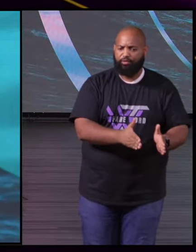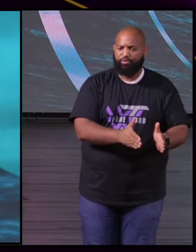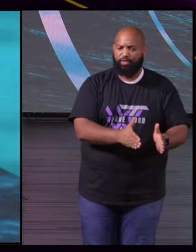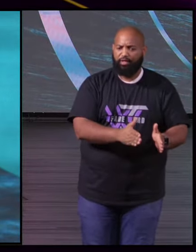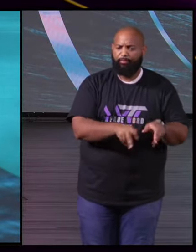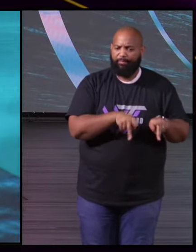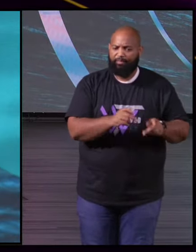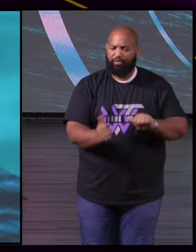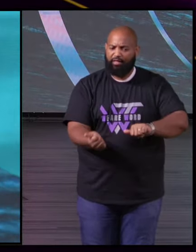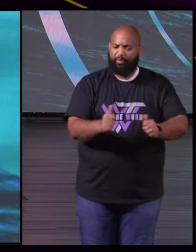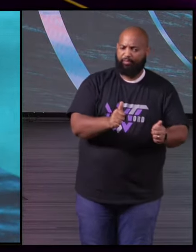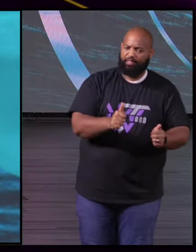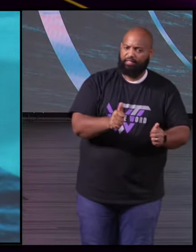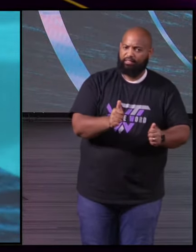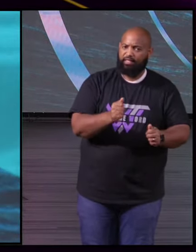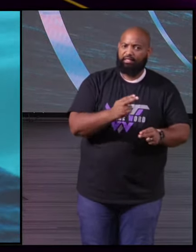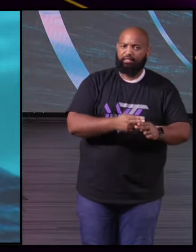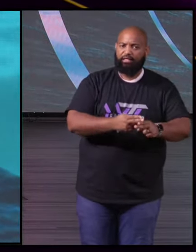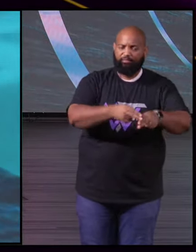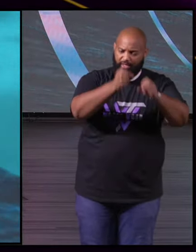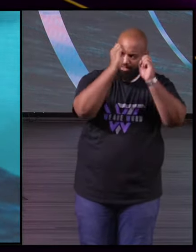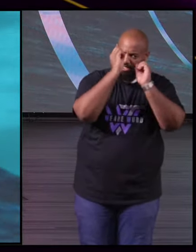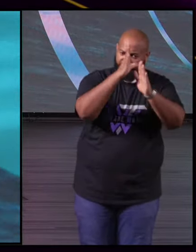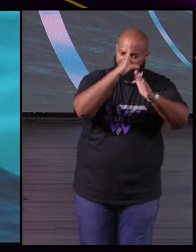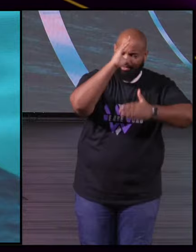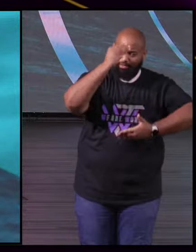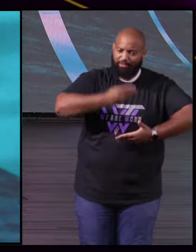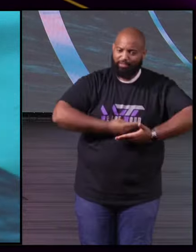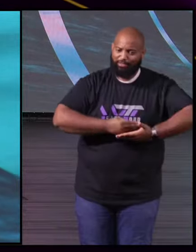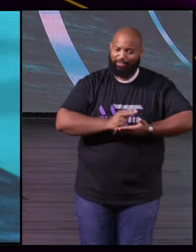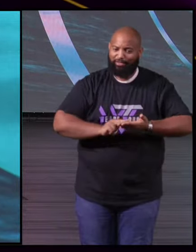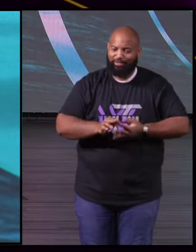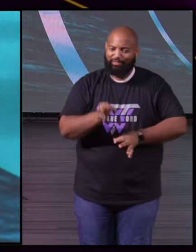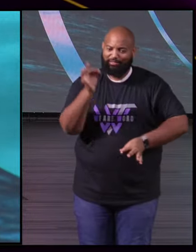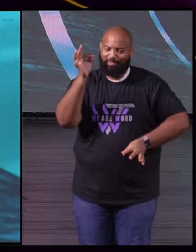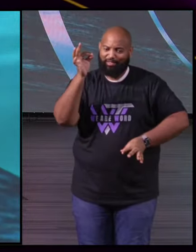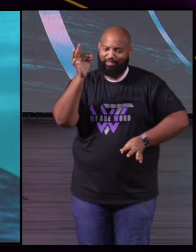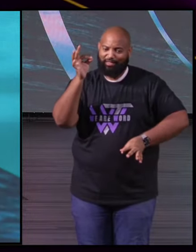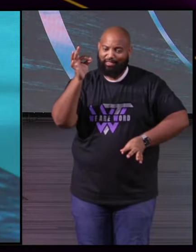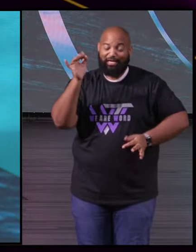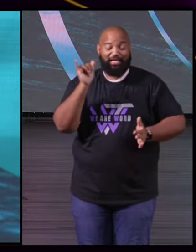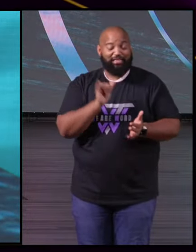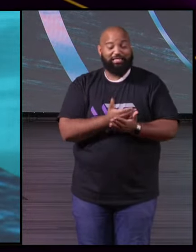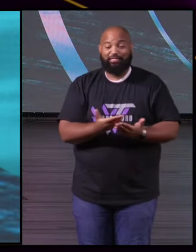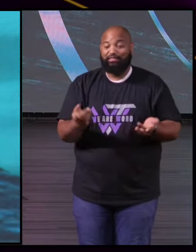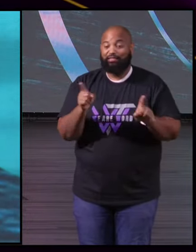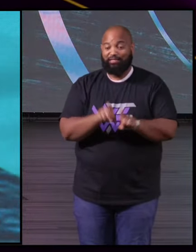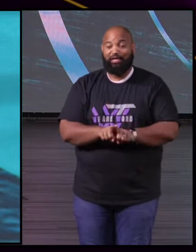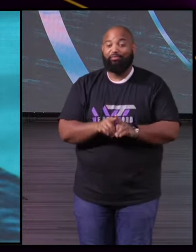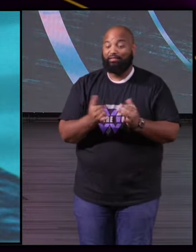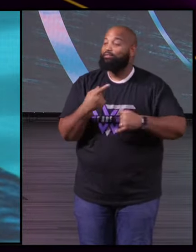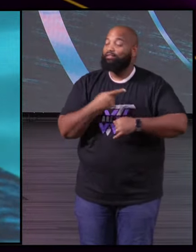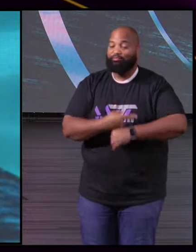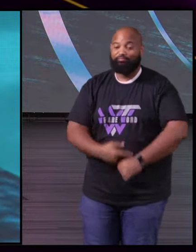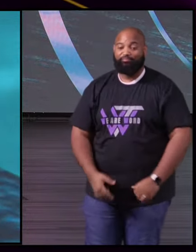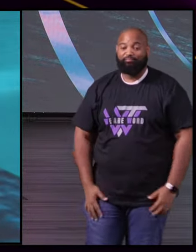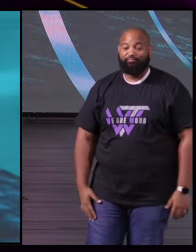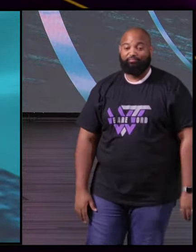and to baptize them in the name of the Father, the Son, and the Holy Ghost. And that's exactly what we're going to do